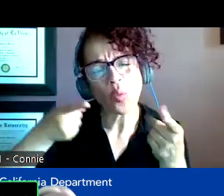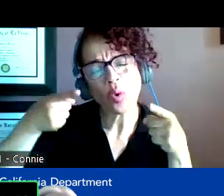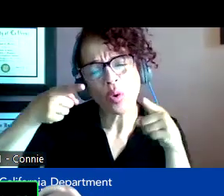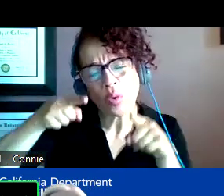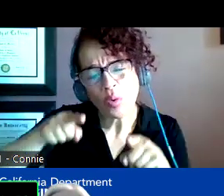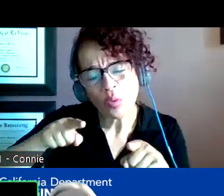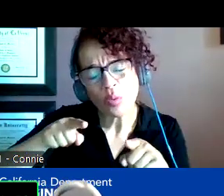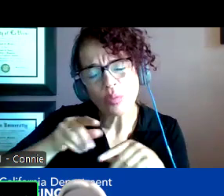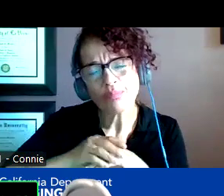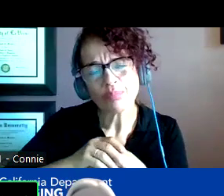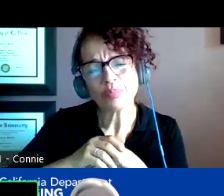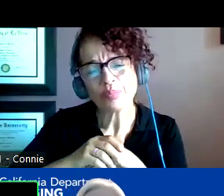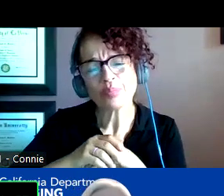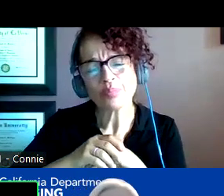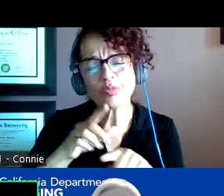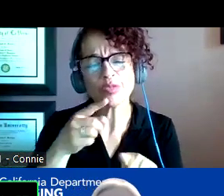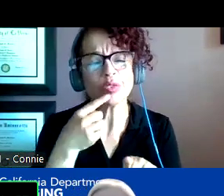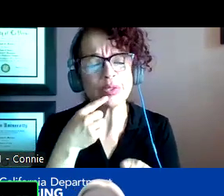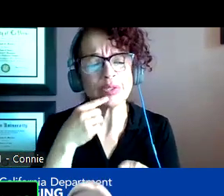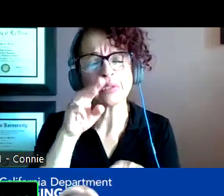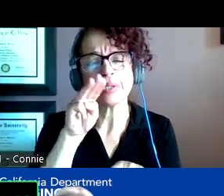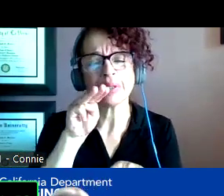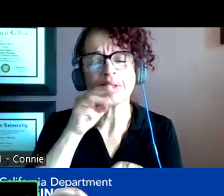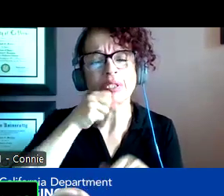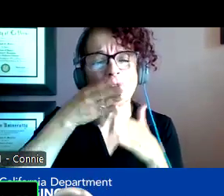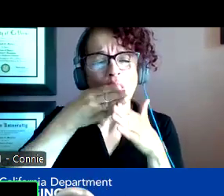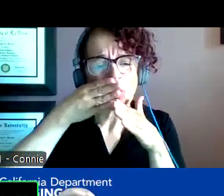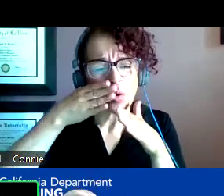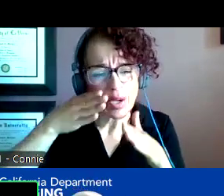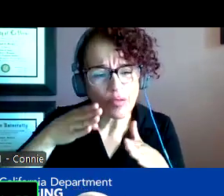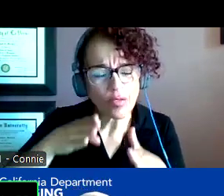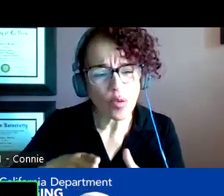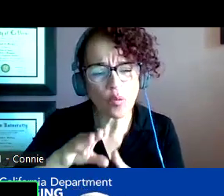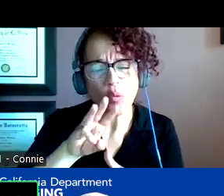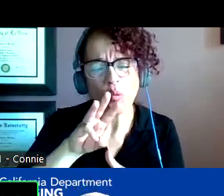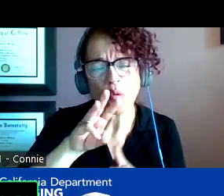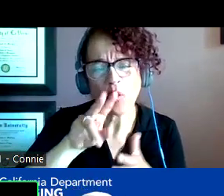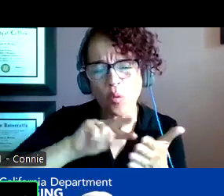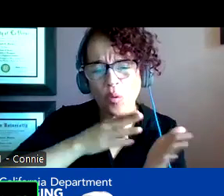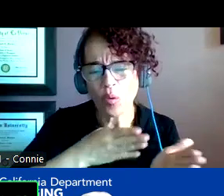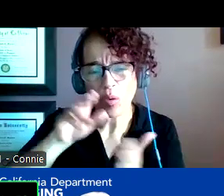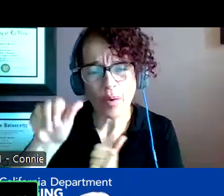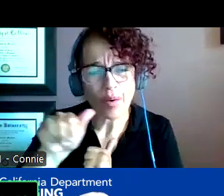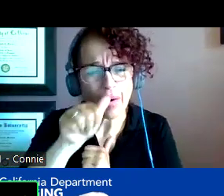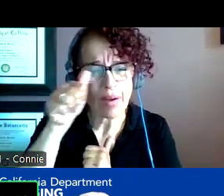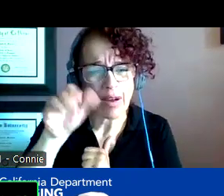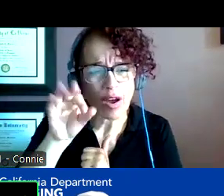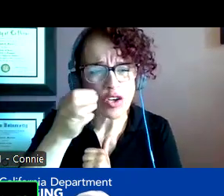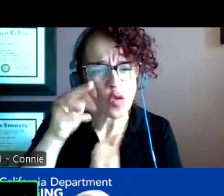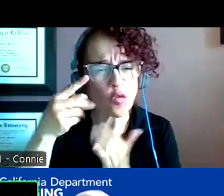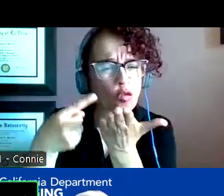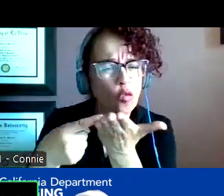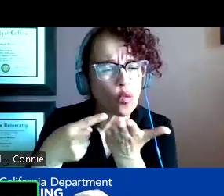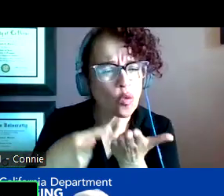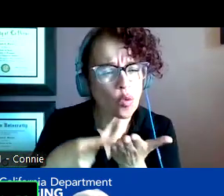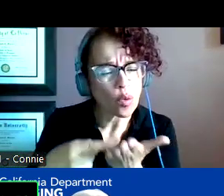Because should we say, Master Plan of Age has lost Kim McCoy Wade. Was that brought up in any of the forums of discussion,